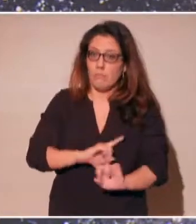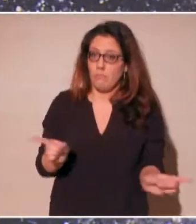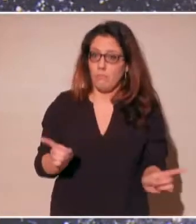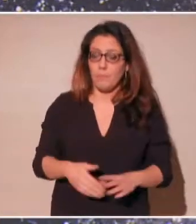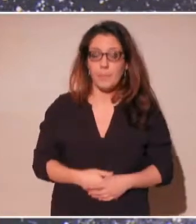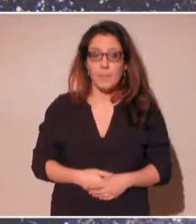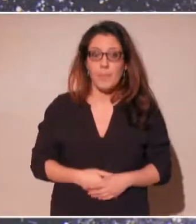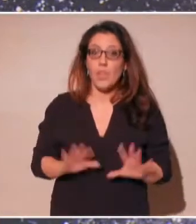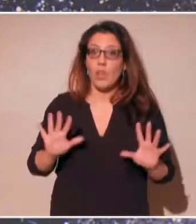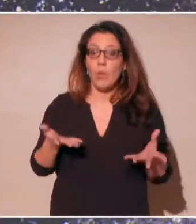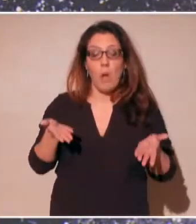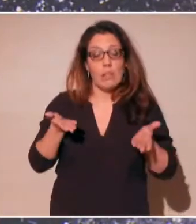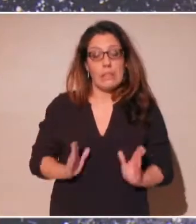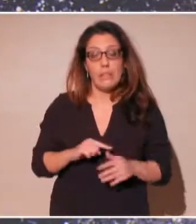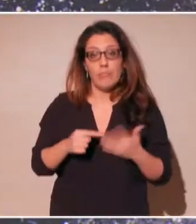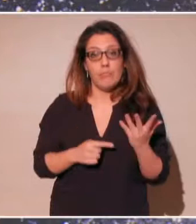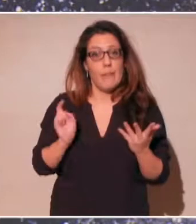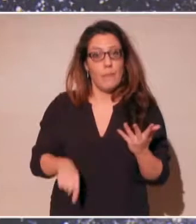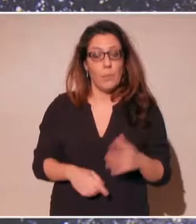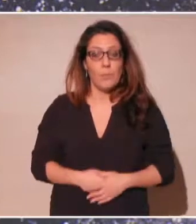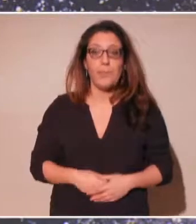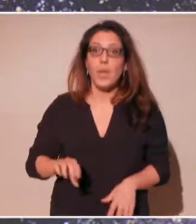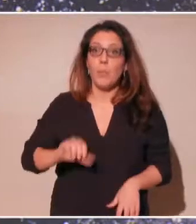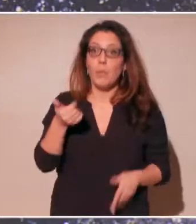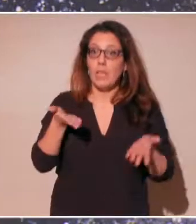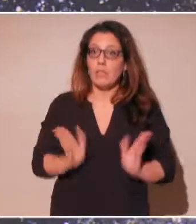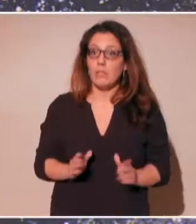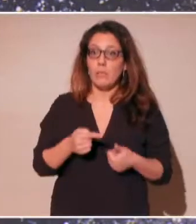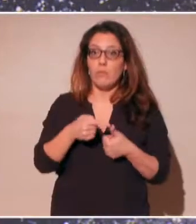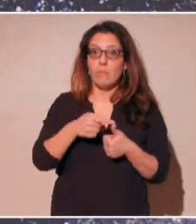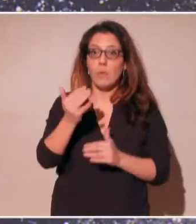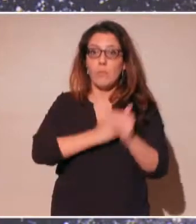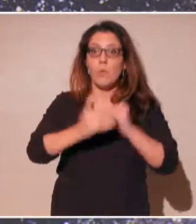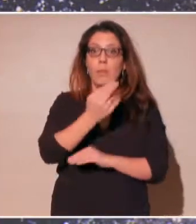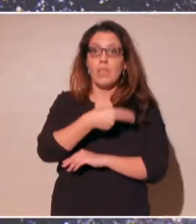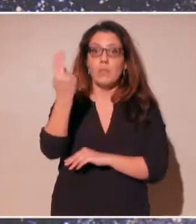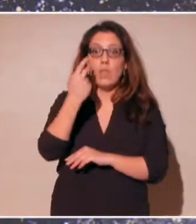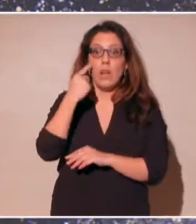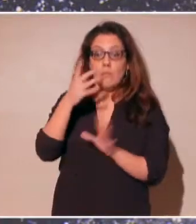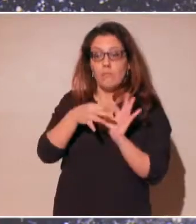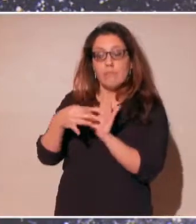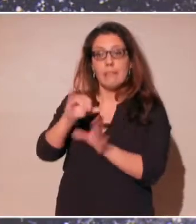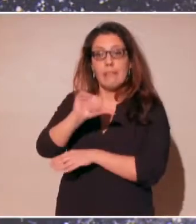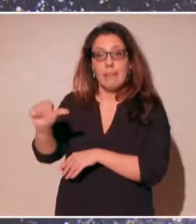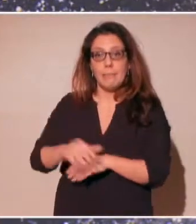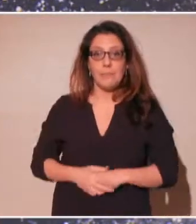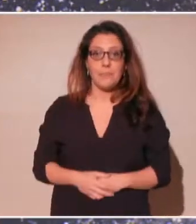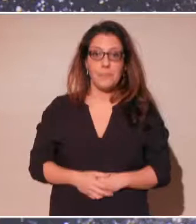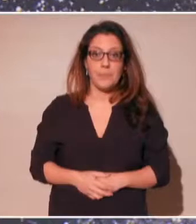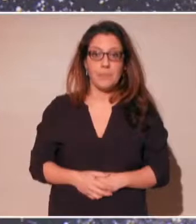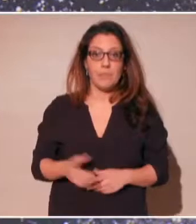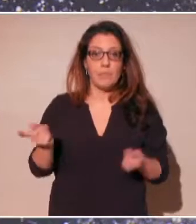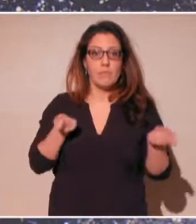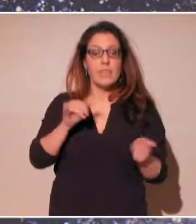to grow without in any way being made fragile. So we've got to take certain decisions. So we're first going to set up a national program